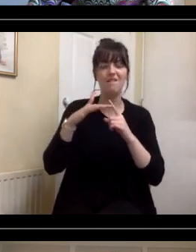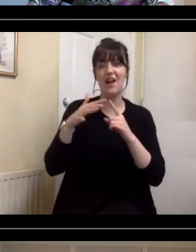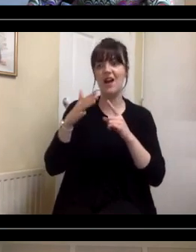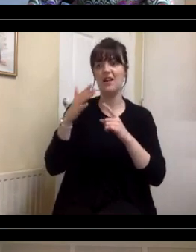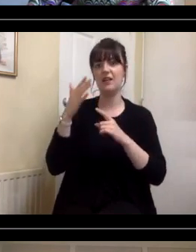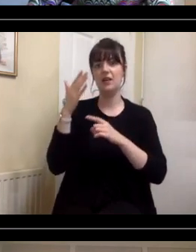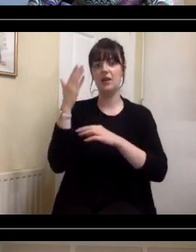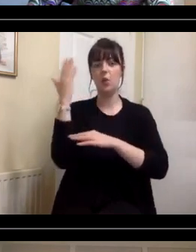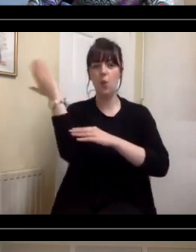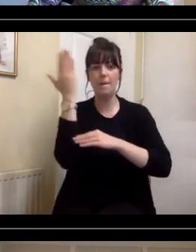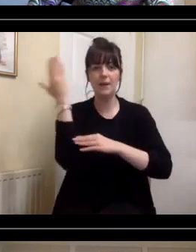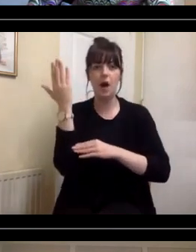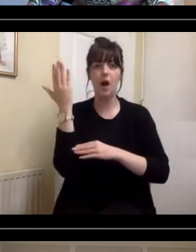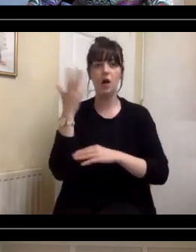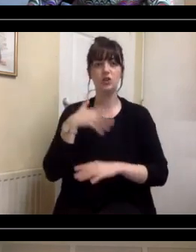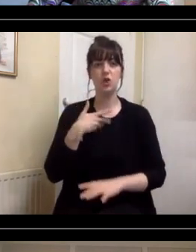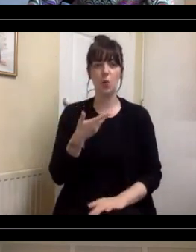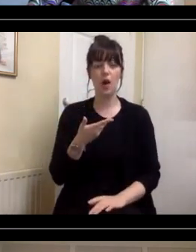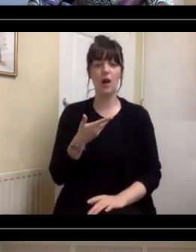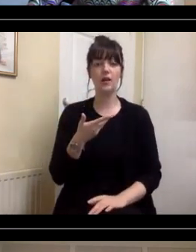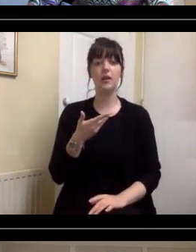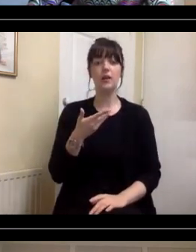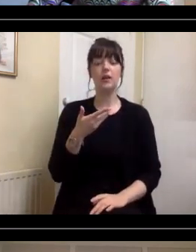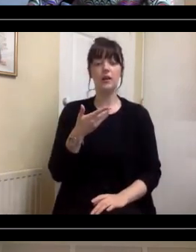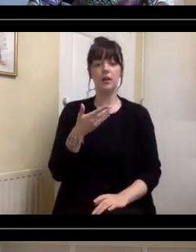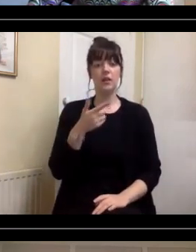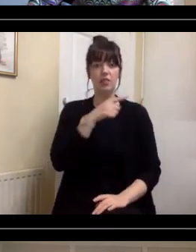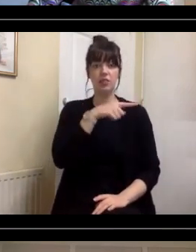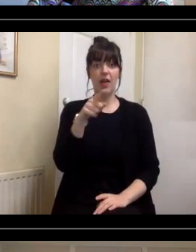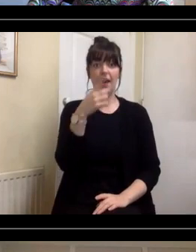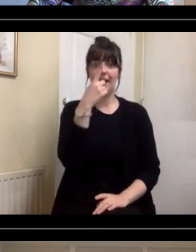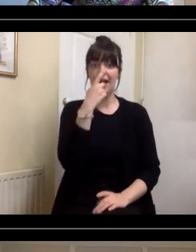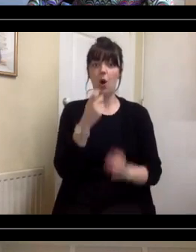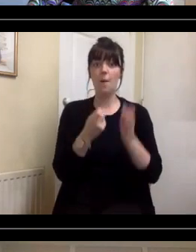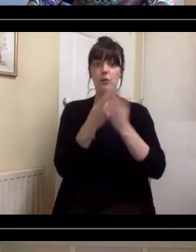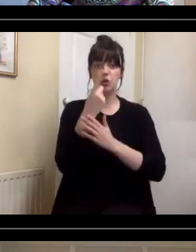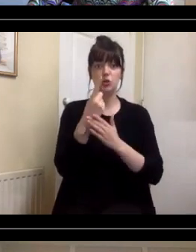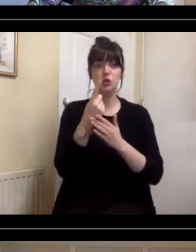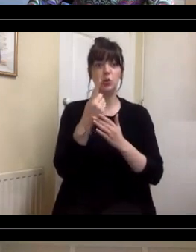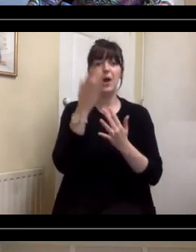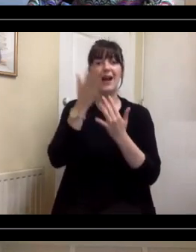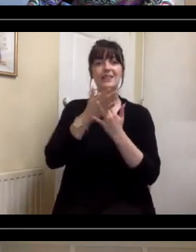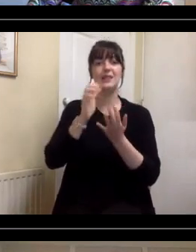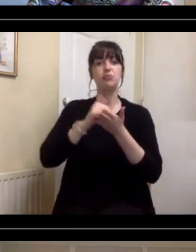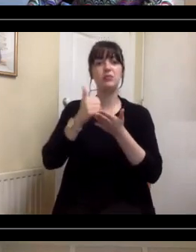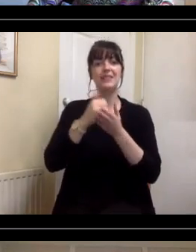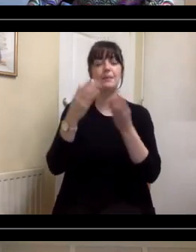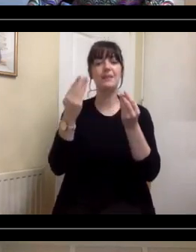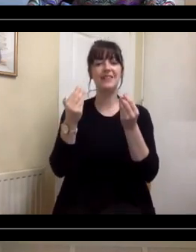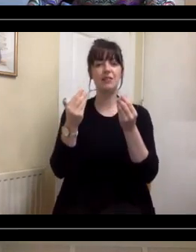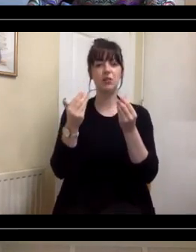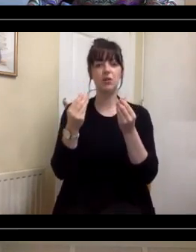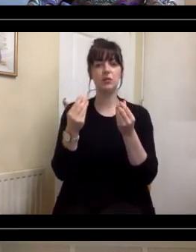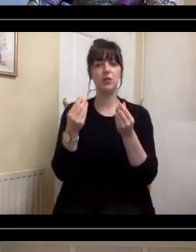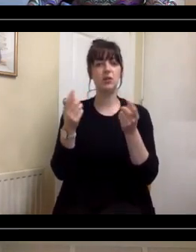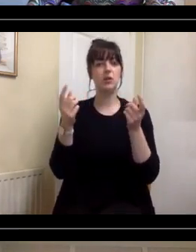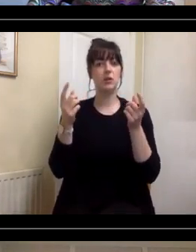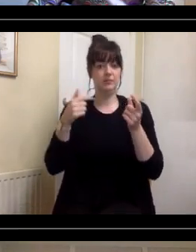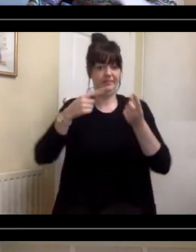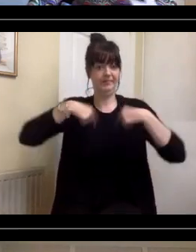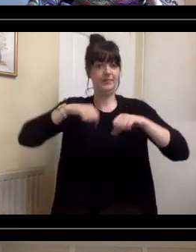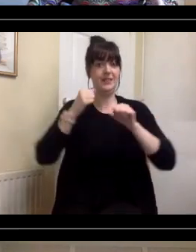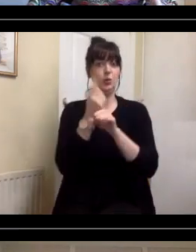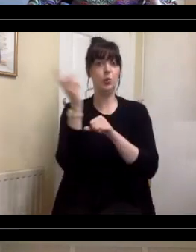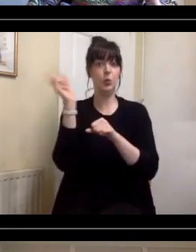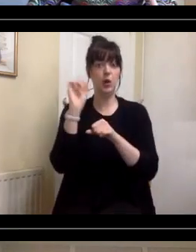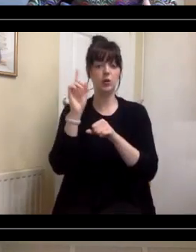virtual consultation platform do have the opportunity to access printed materials. So to do that, what we did is we actually announced the